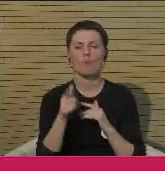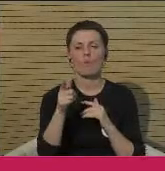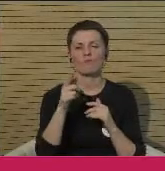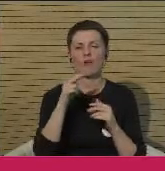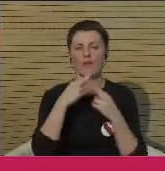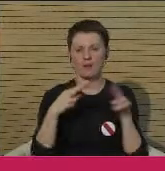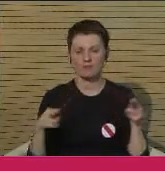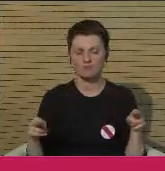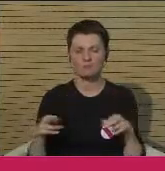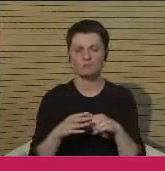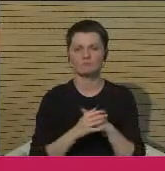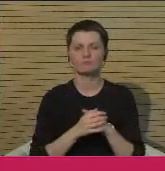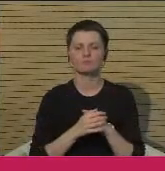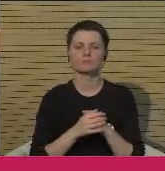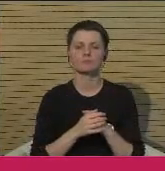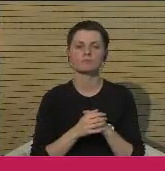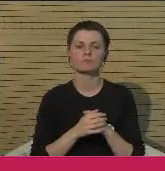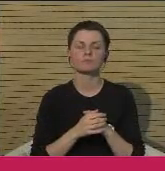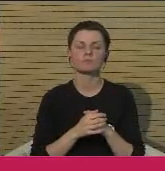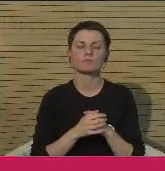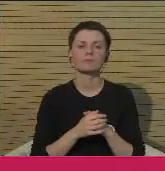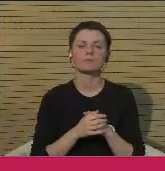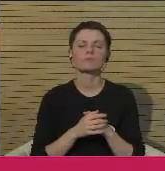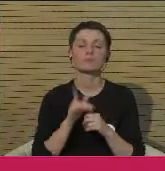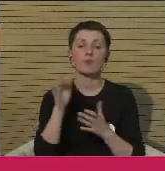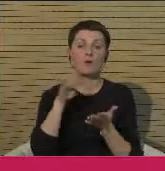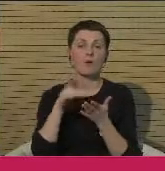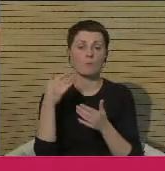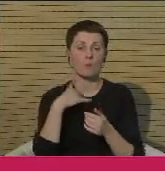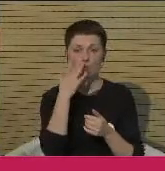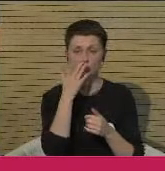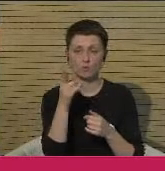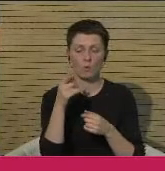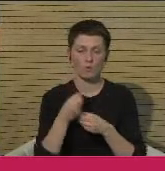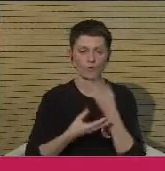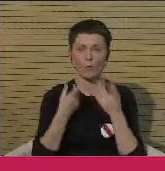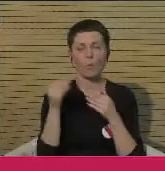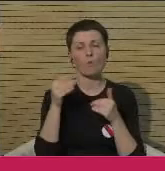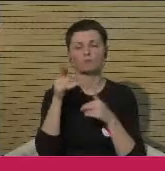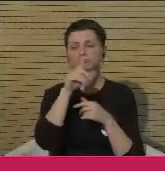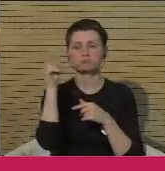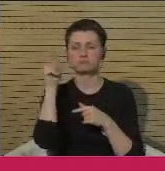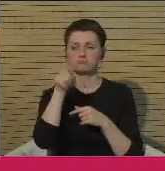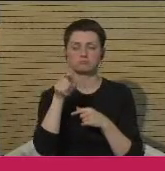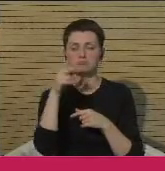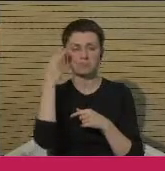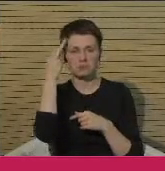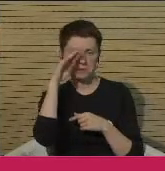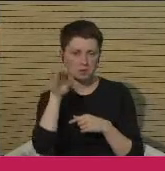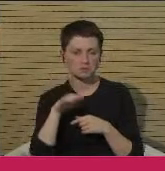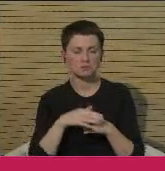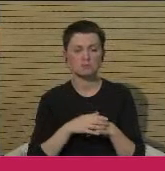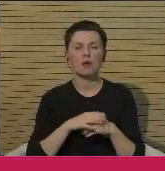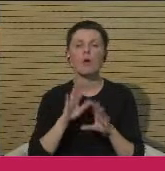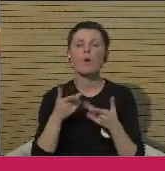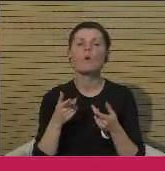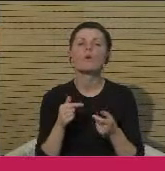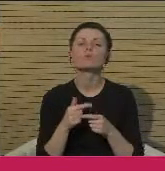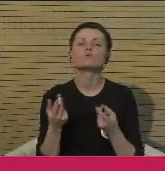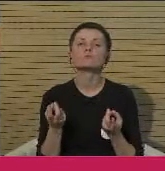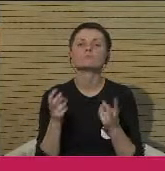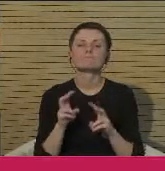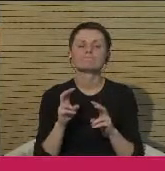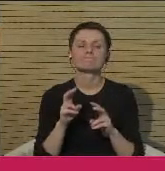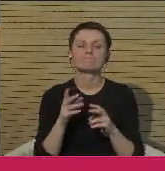Belarus. I know Belarusian directors, artists who live and create in